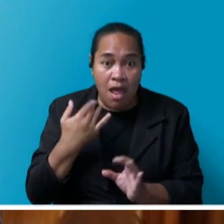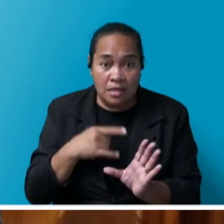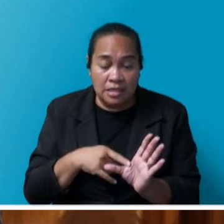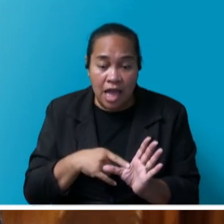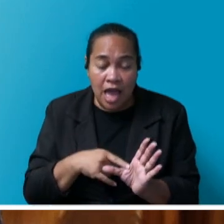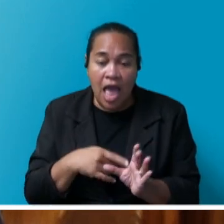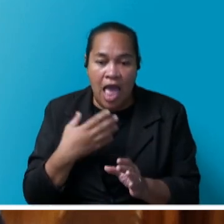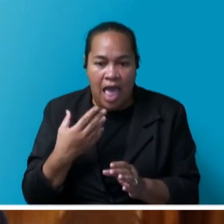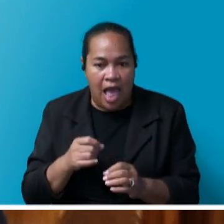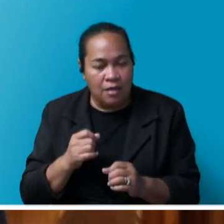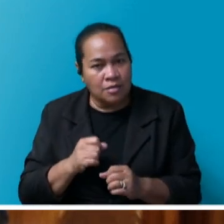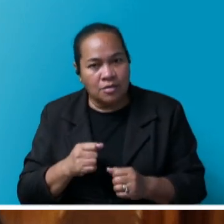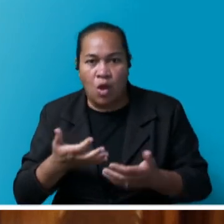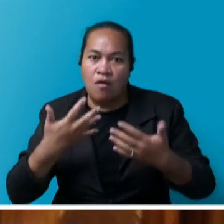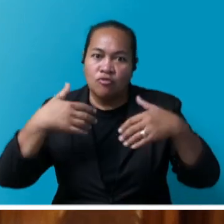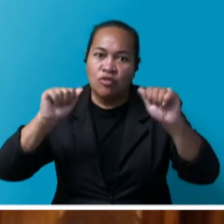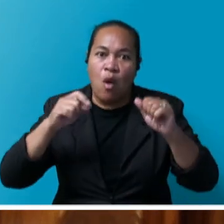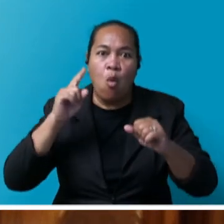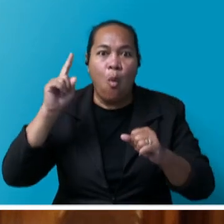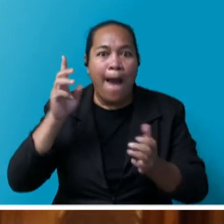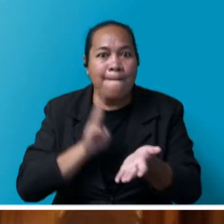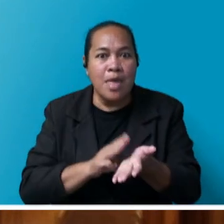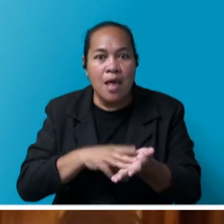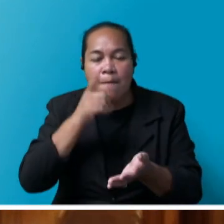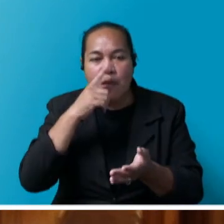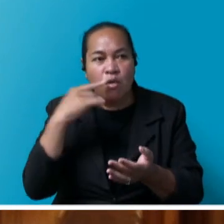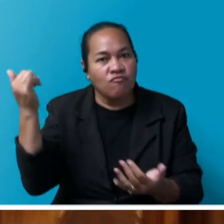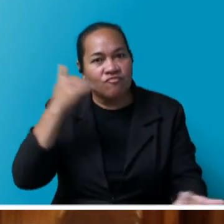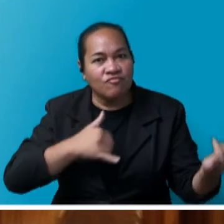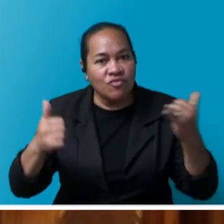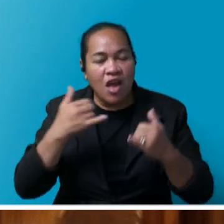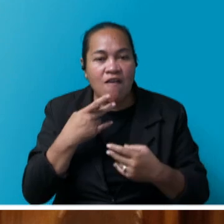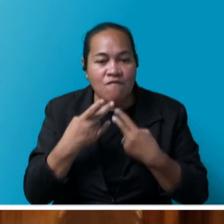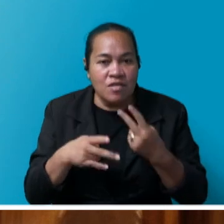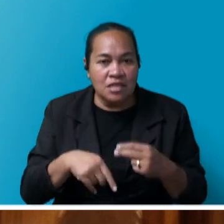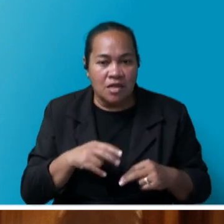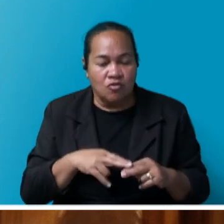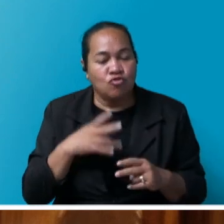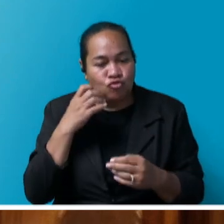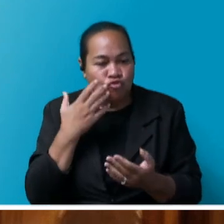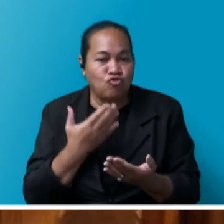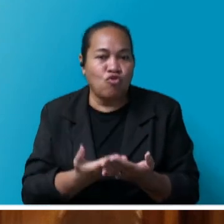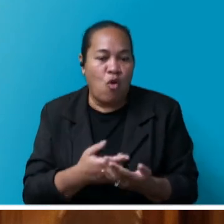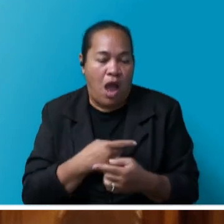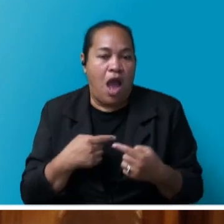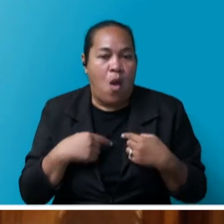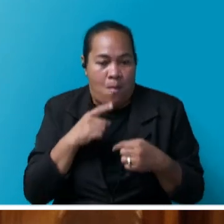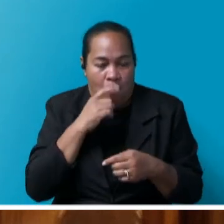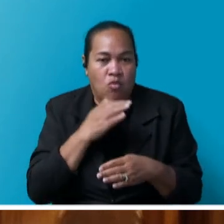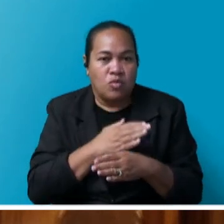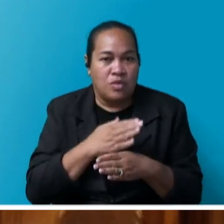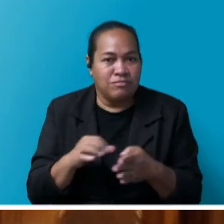the remarkable milestone of 1 million visitors, a testament to the resilience and dedication of our people. And I just